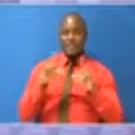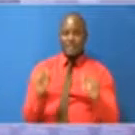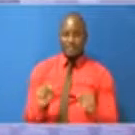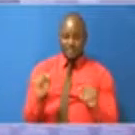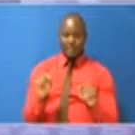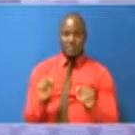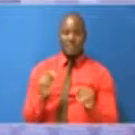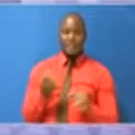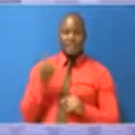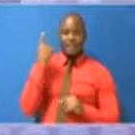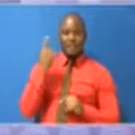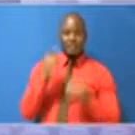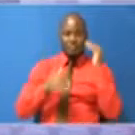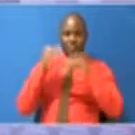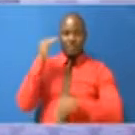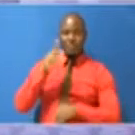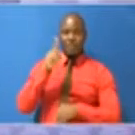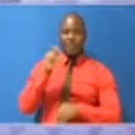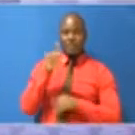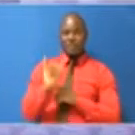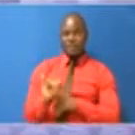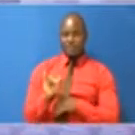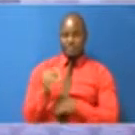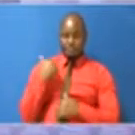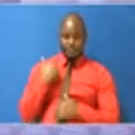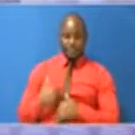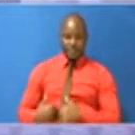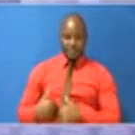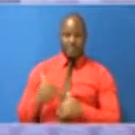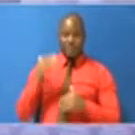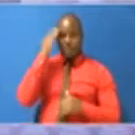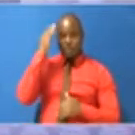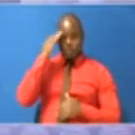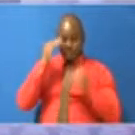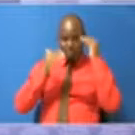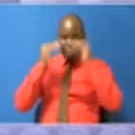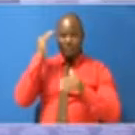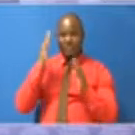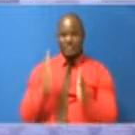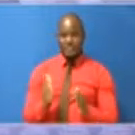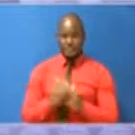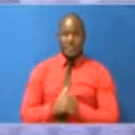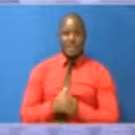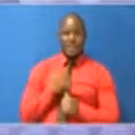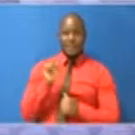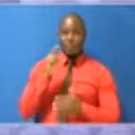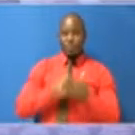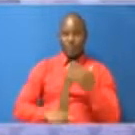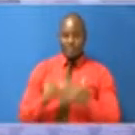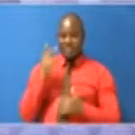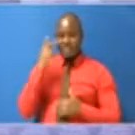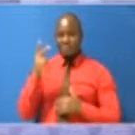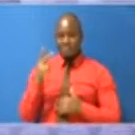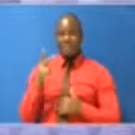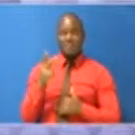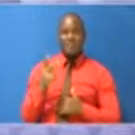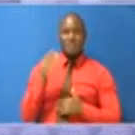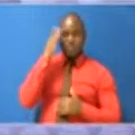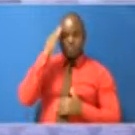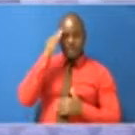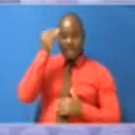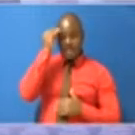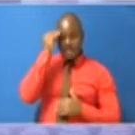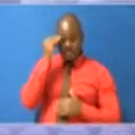done a study with professor kanoki i know professor can look he's a professor and maybe that's why we're not visiting you guys campaigning because we're doing